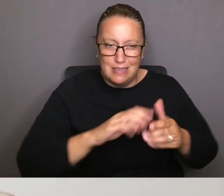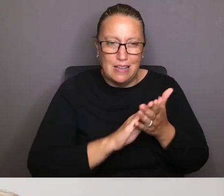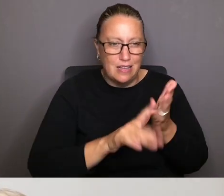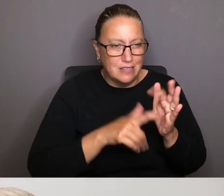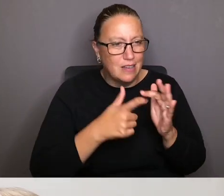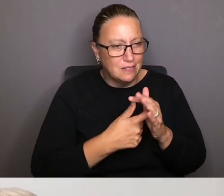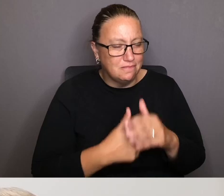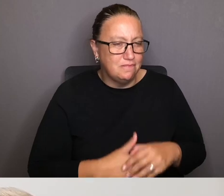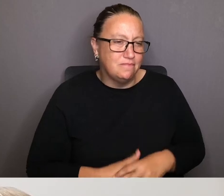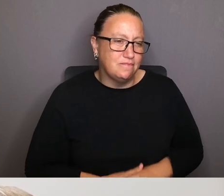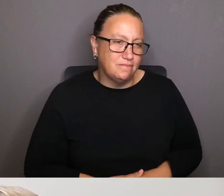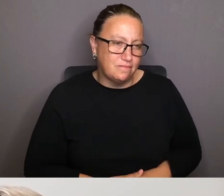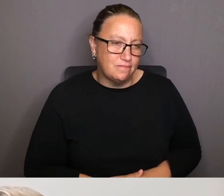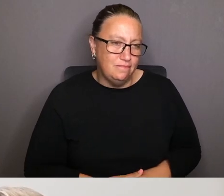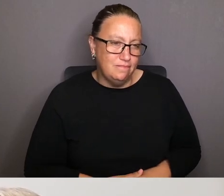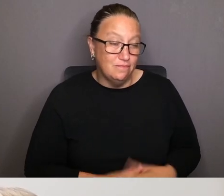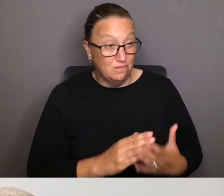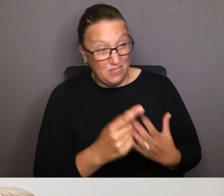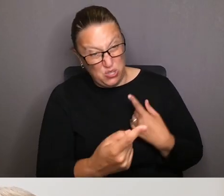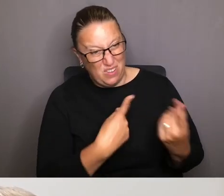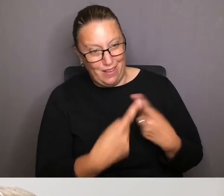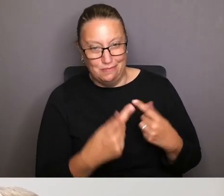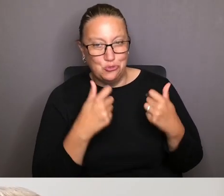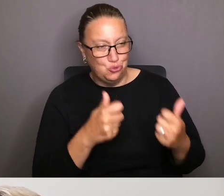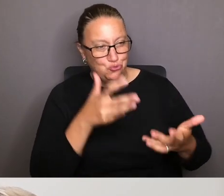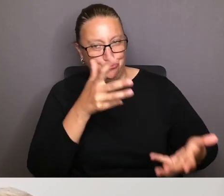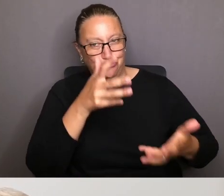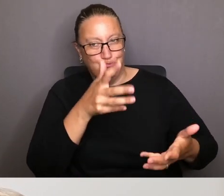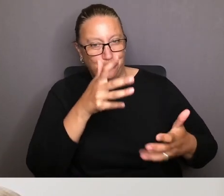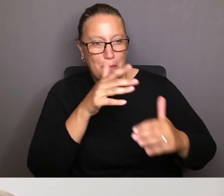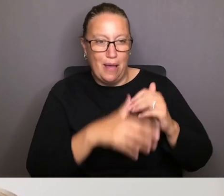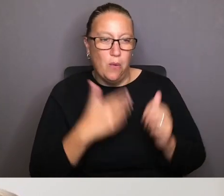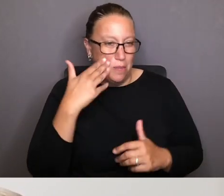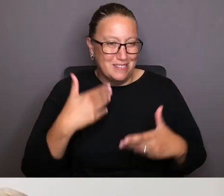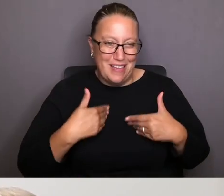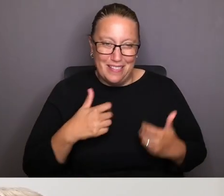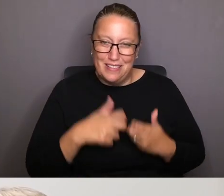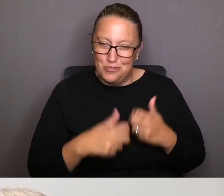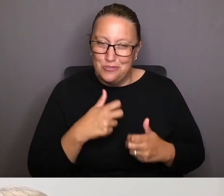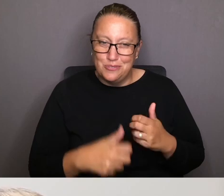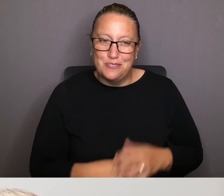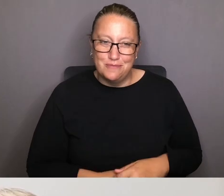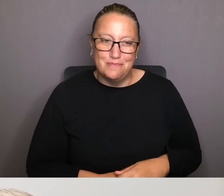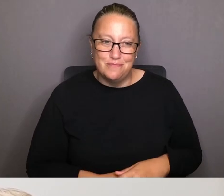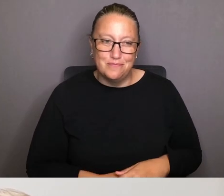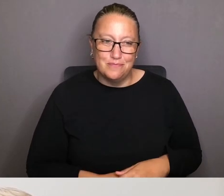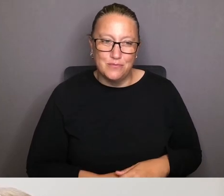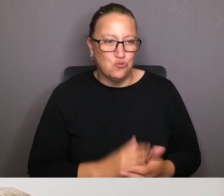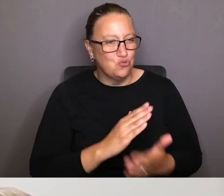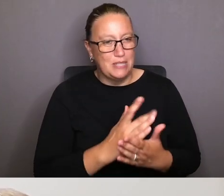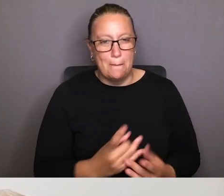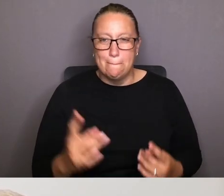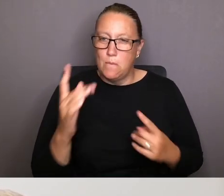new to the area. I was new to the Hunter area, and I wanted to get a bit of an idea of what was important to people and happening in the disability space